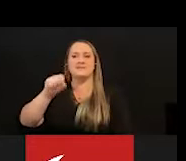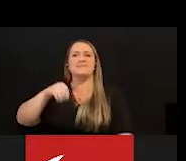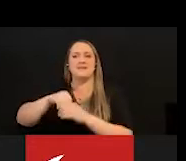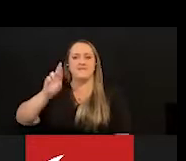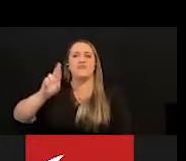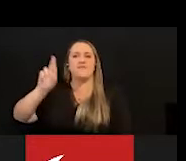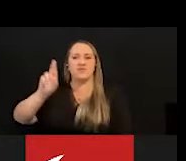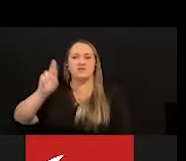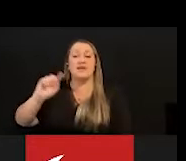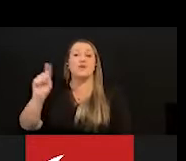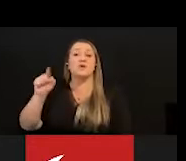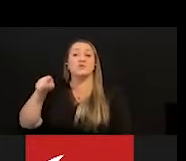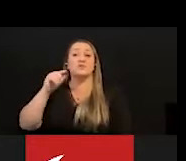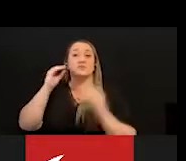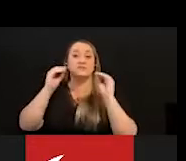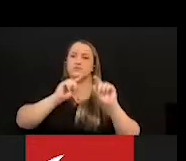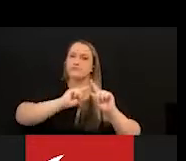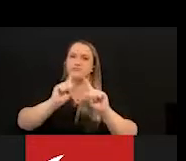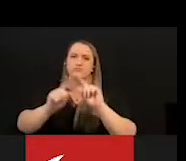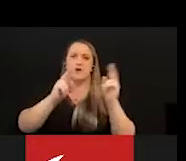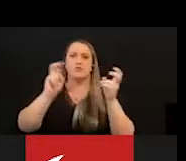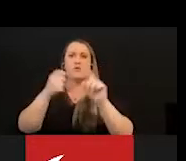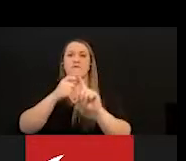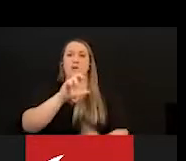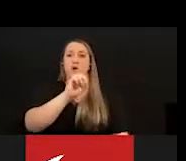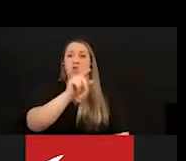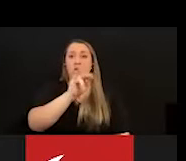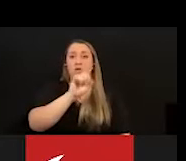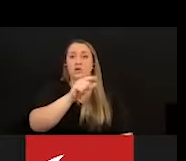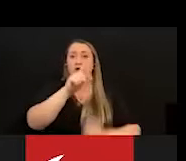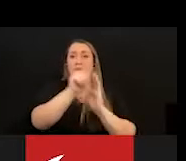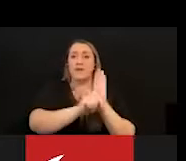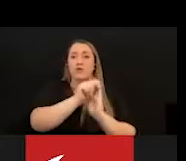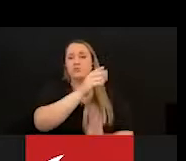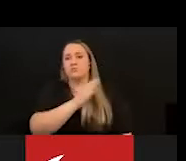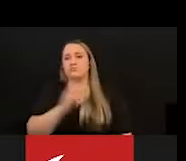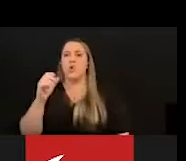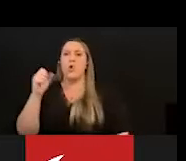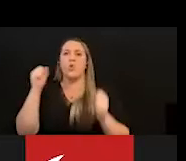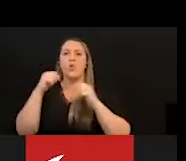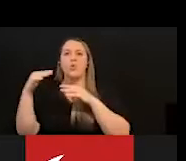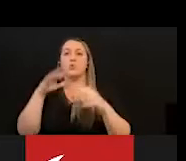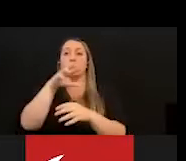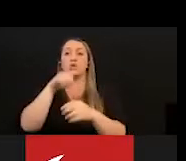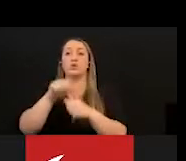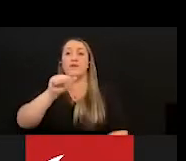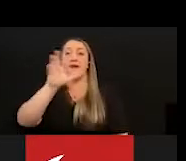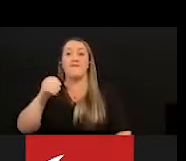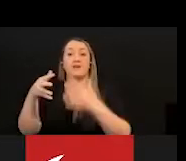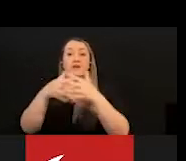she teaches a variety of topics from the colonial period through the Cold War, including African-American civil rights